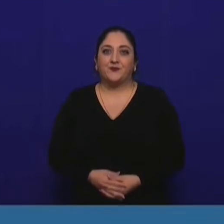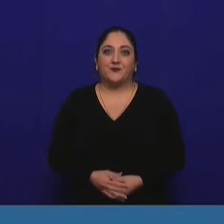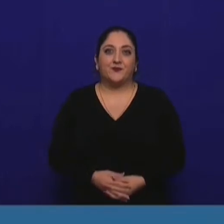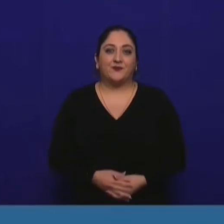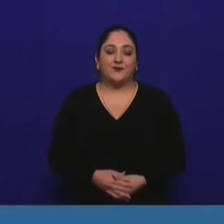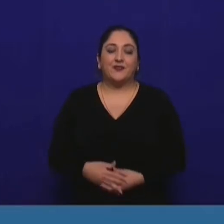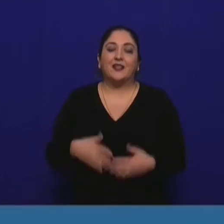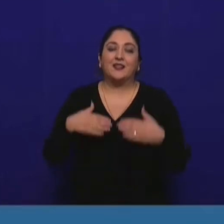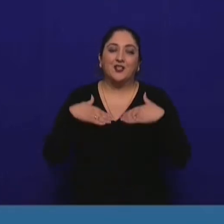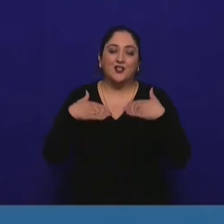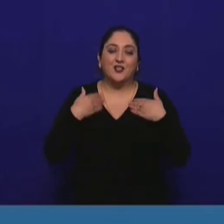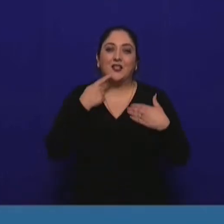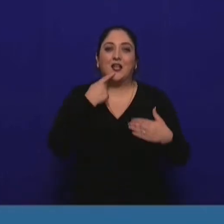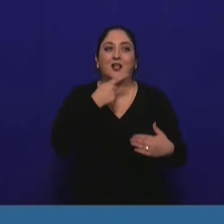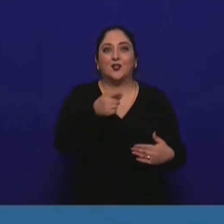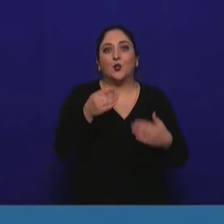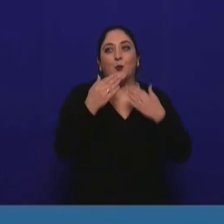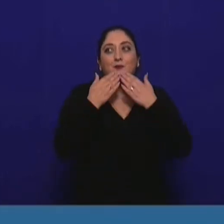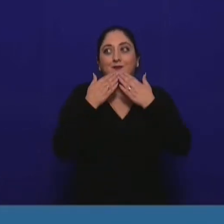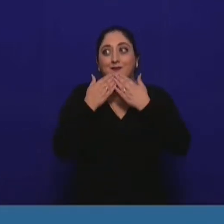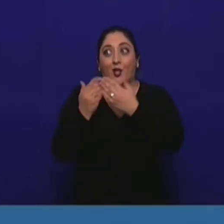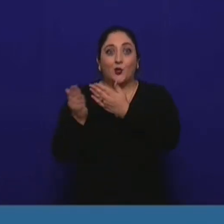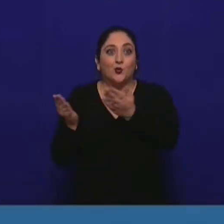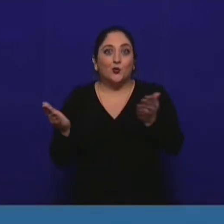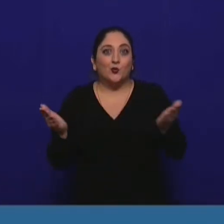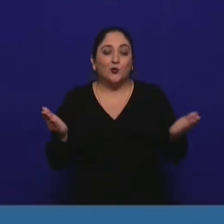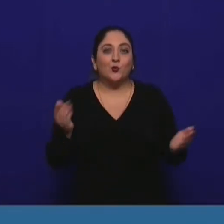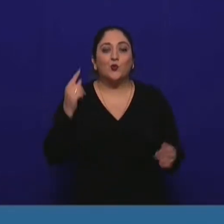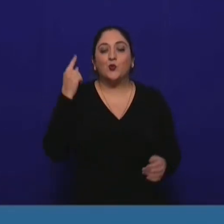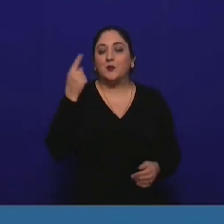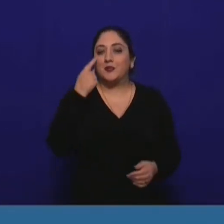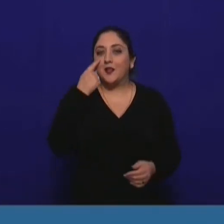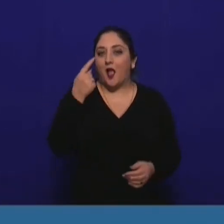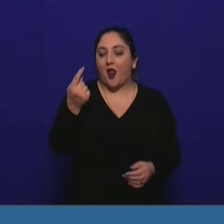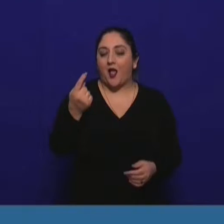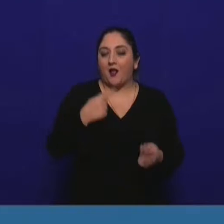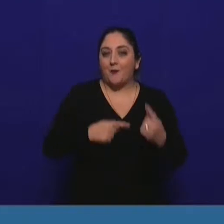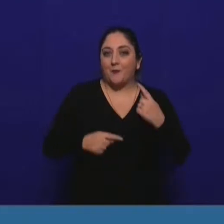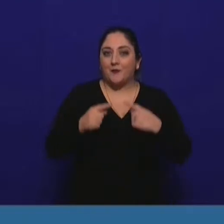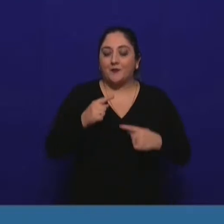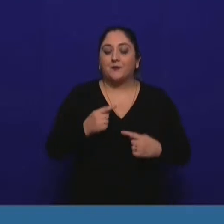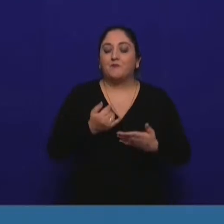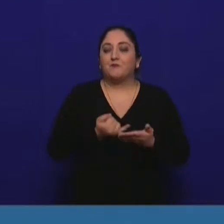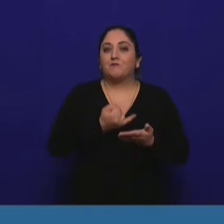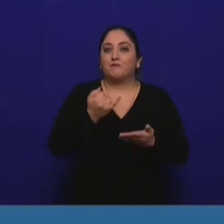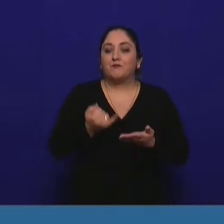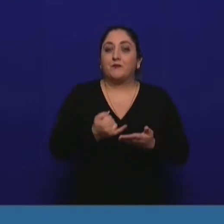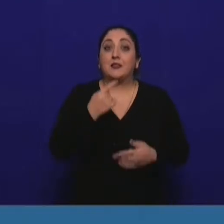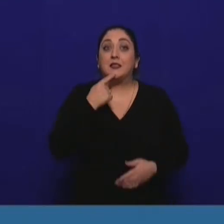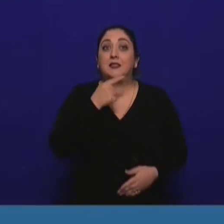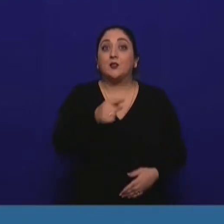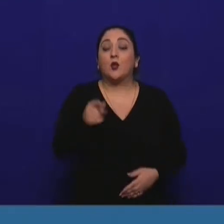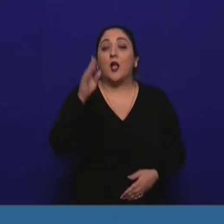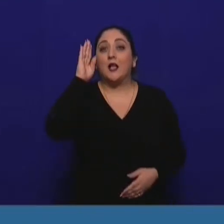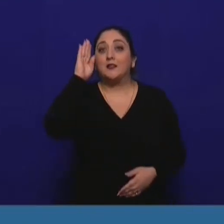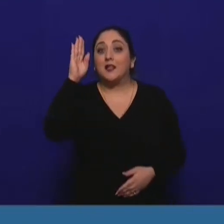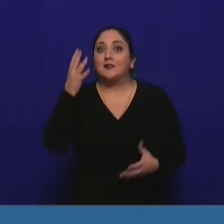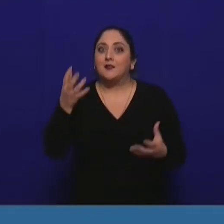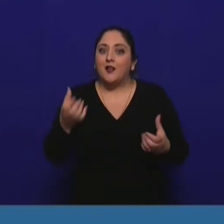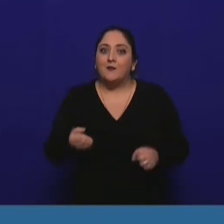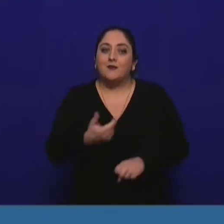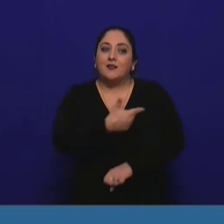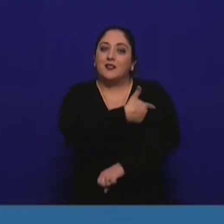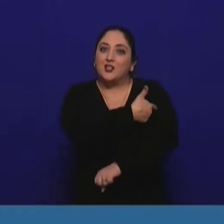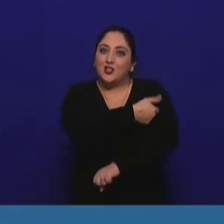Minna hekk nixtieq nirringrazzja lilkom ġurnalisti wkoll lil kull min kien qiegħed isegwina, l-appell tiegħi huwa bħal dejjem għandna t-tilqima